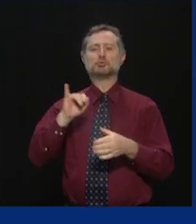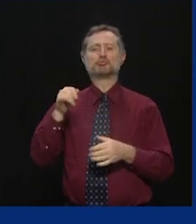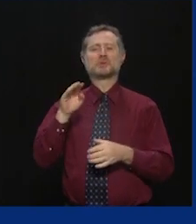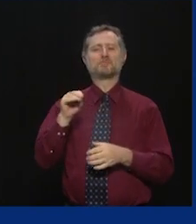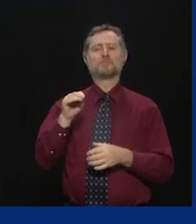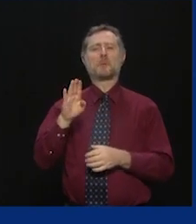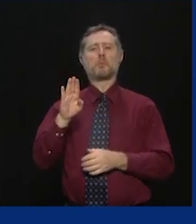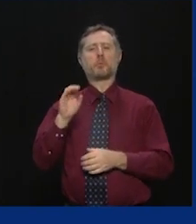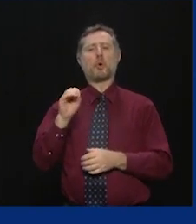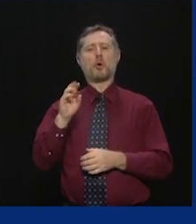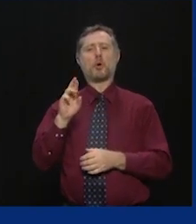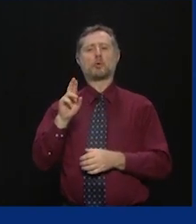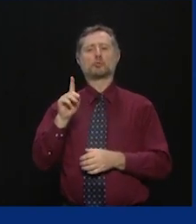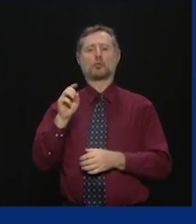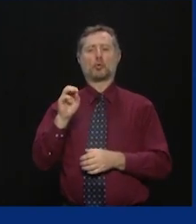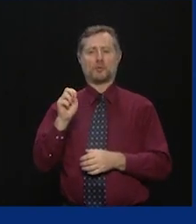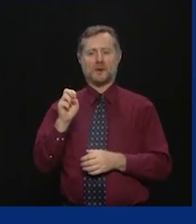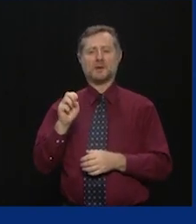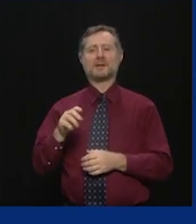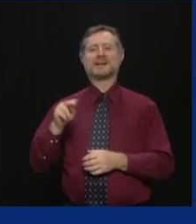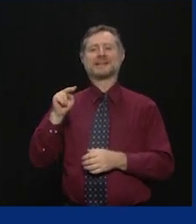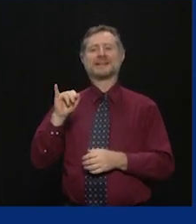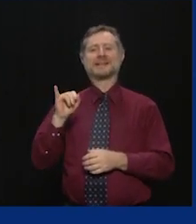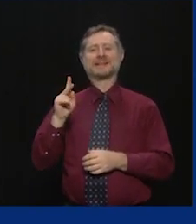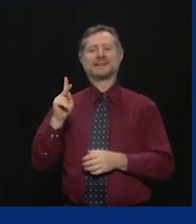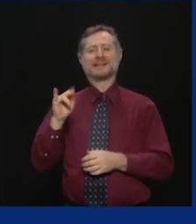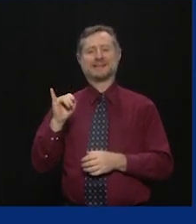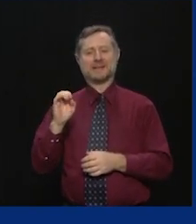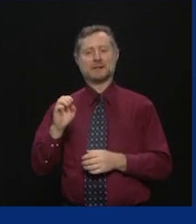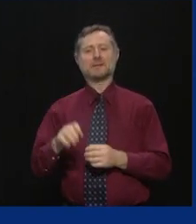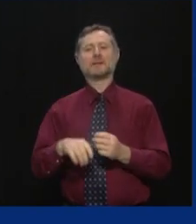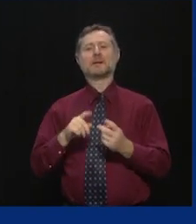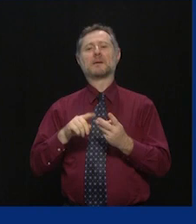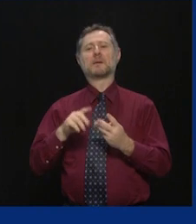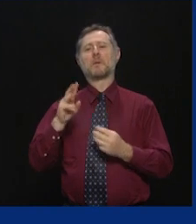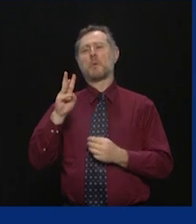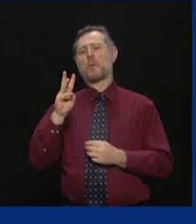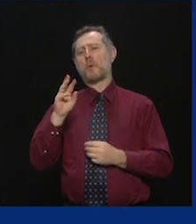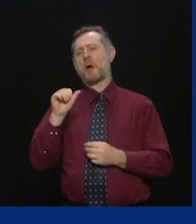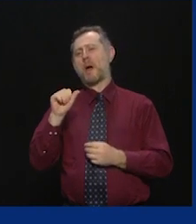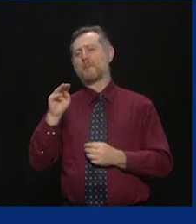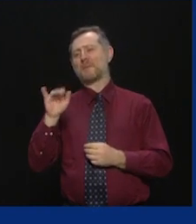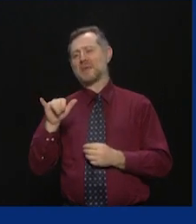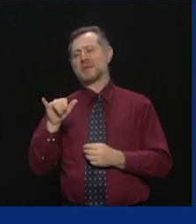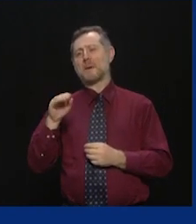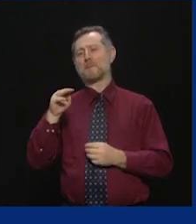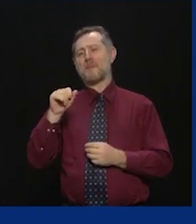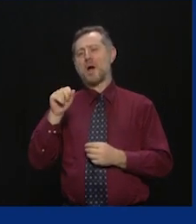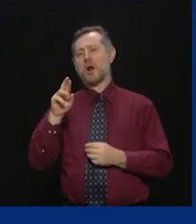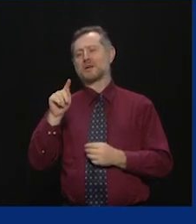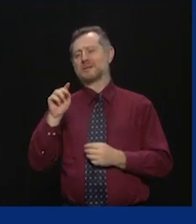Mike McGrew, Nikki Wodalewicz, Matt Stanton, and Amy Martin. Thank you for being here today.